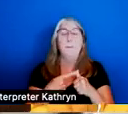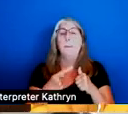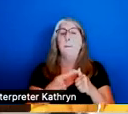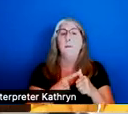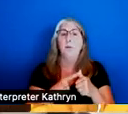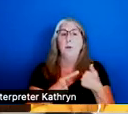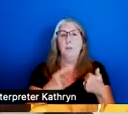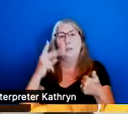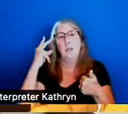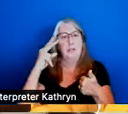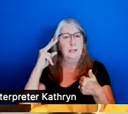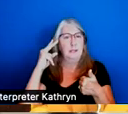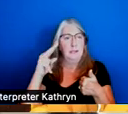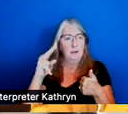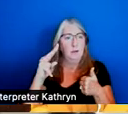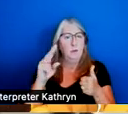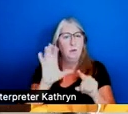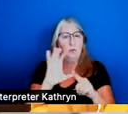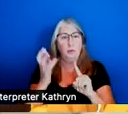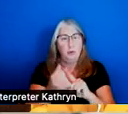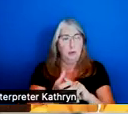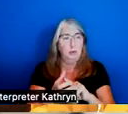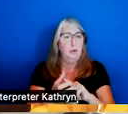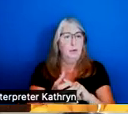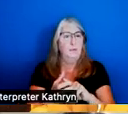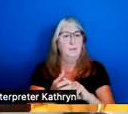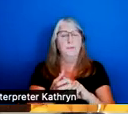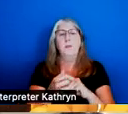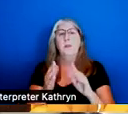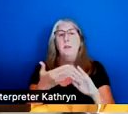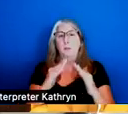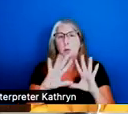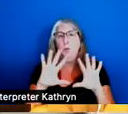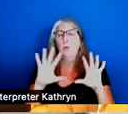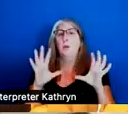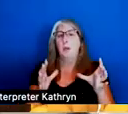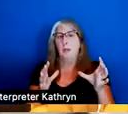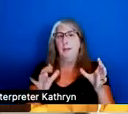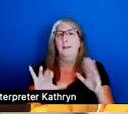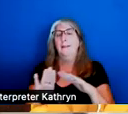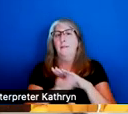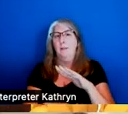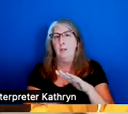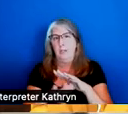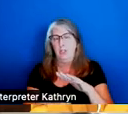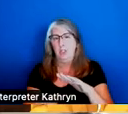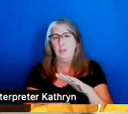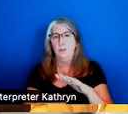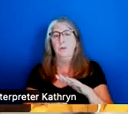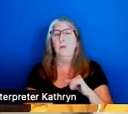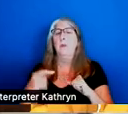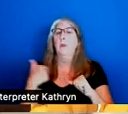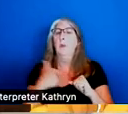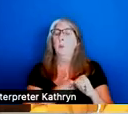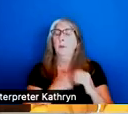own Latinidad, our Latino culture, our larger Latino community. This is our foundation, our core. We